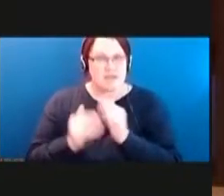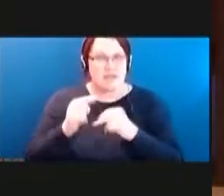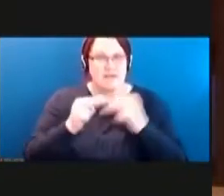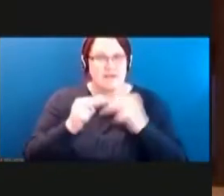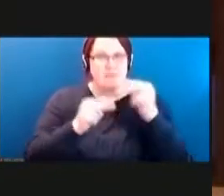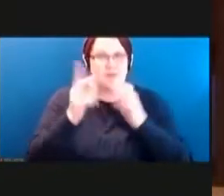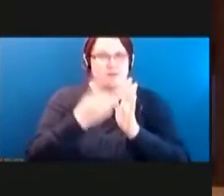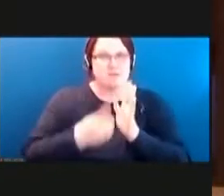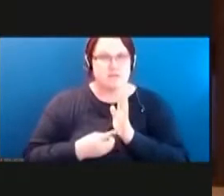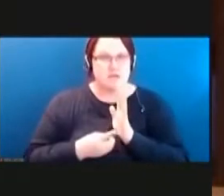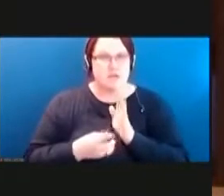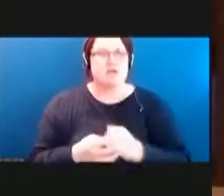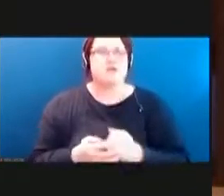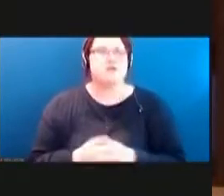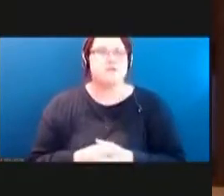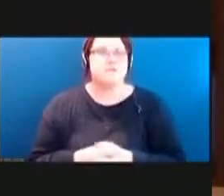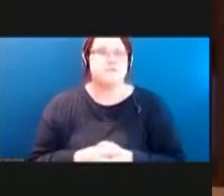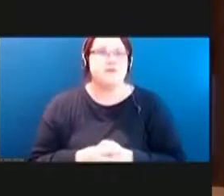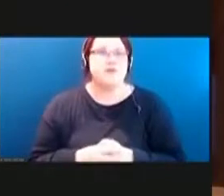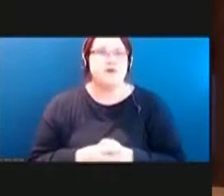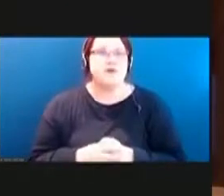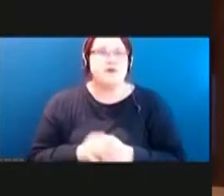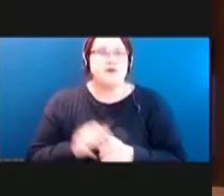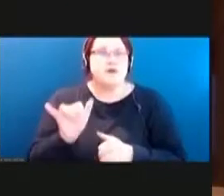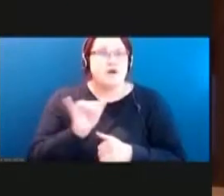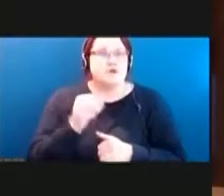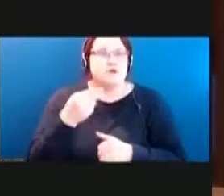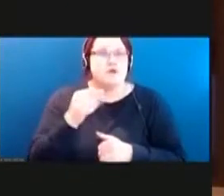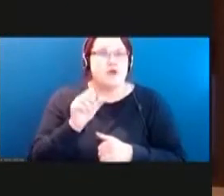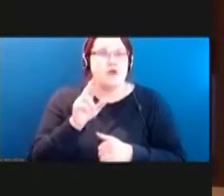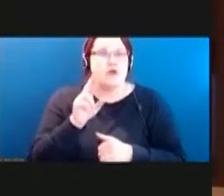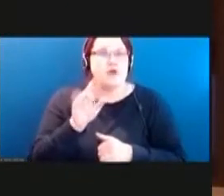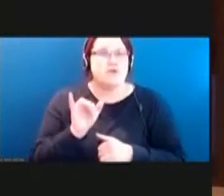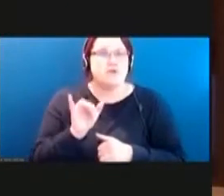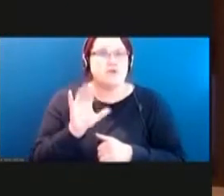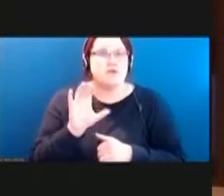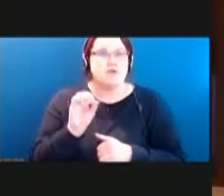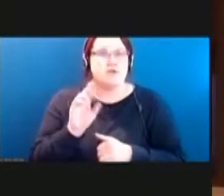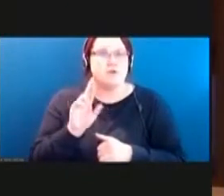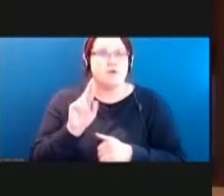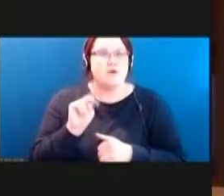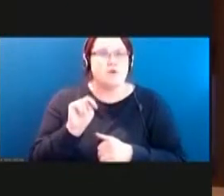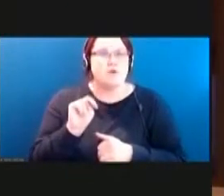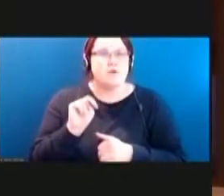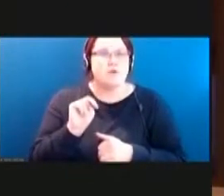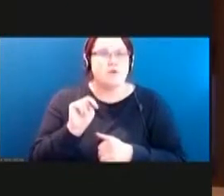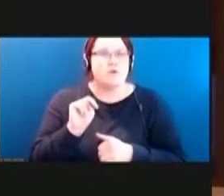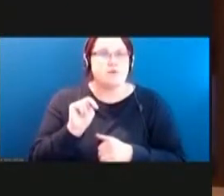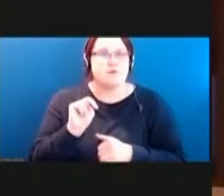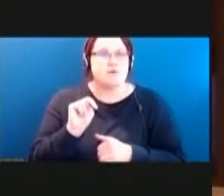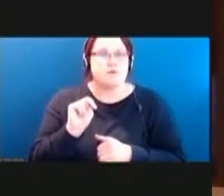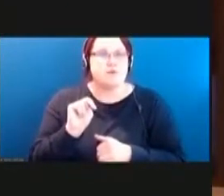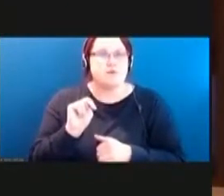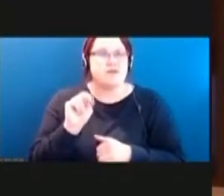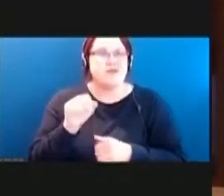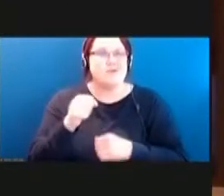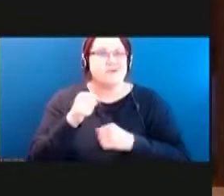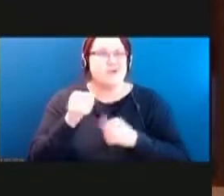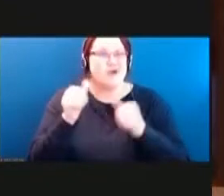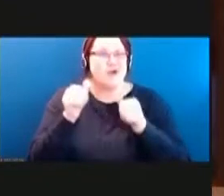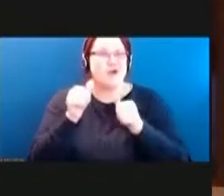design, and also Henry Hornbossel's Machinery Hall. Henry Hornbossel was the architect.